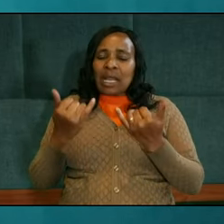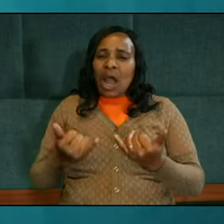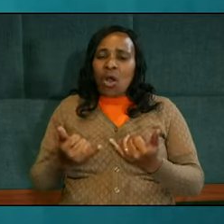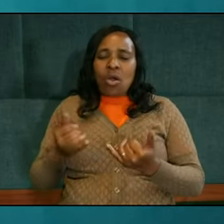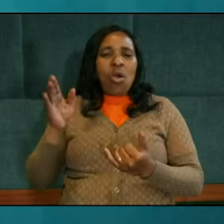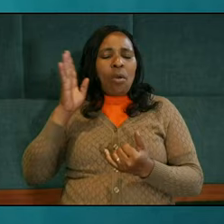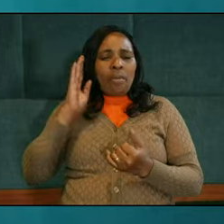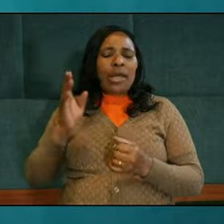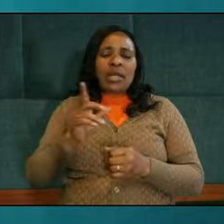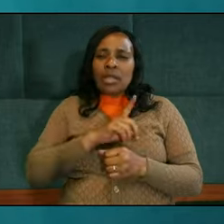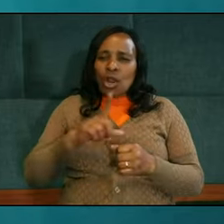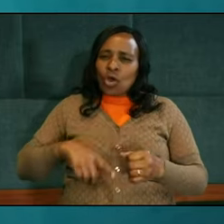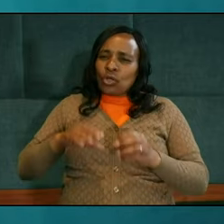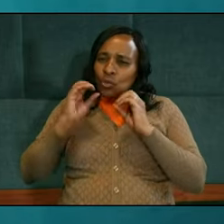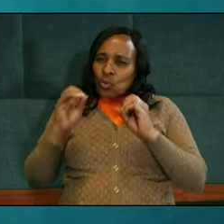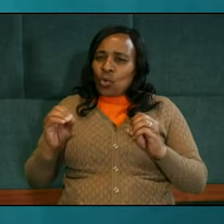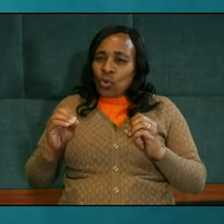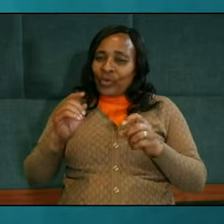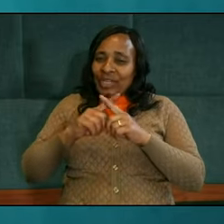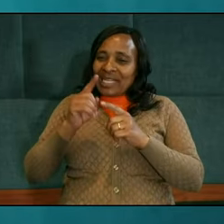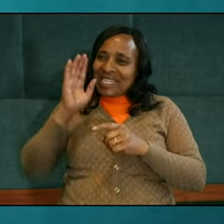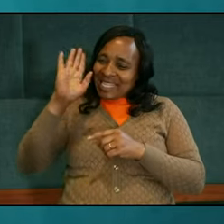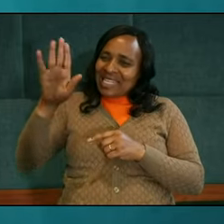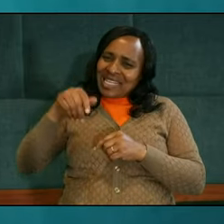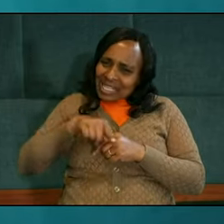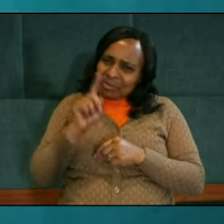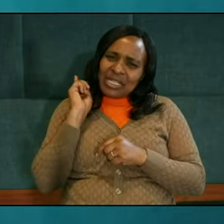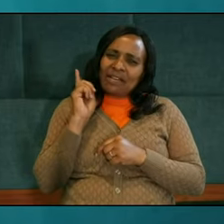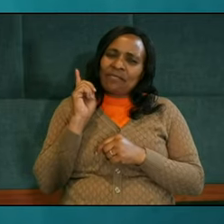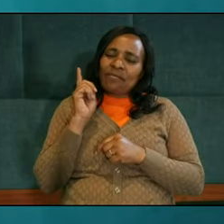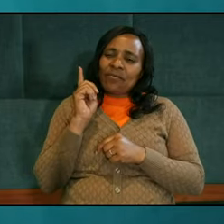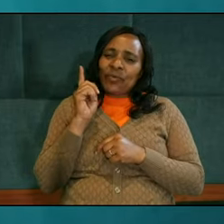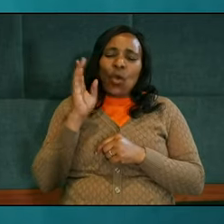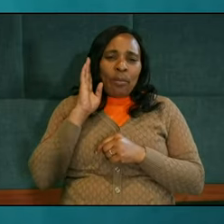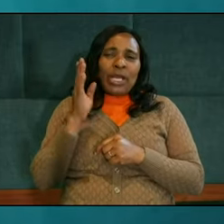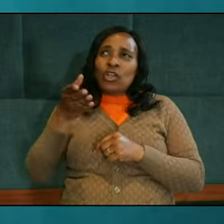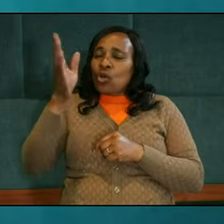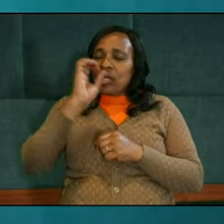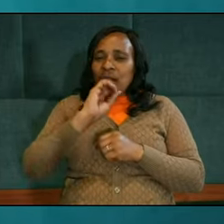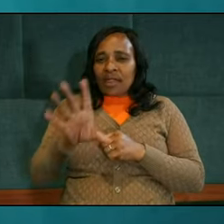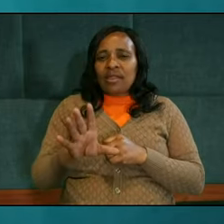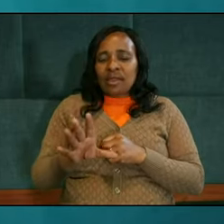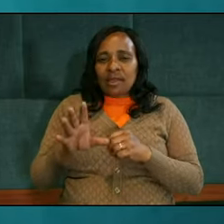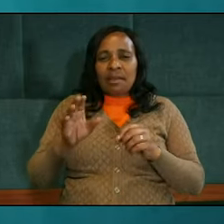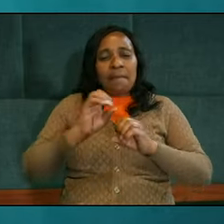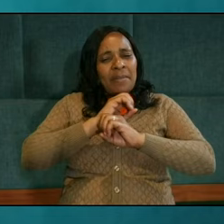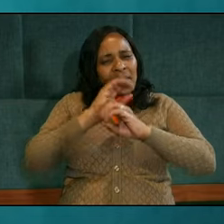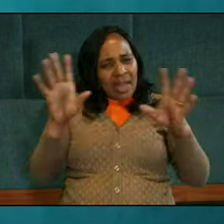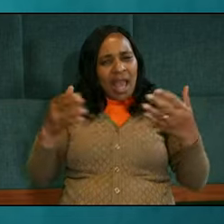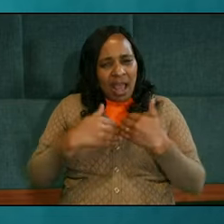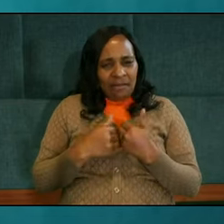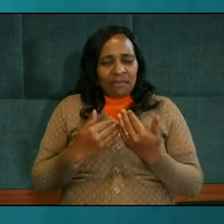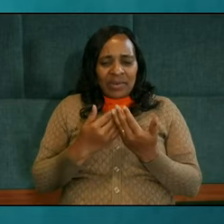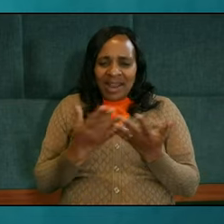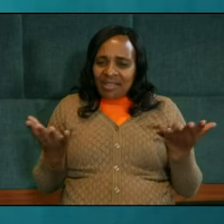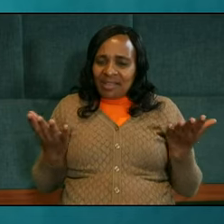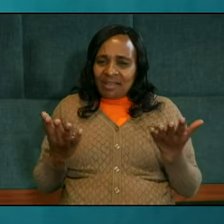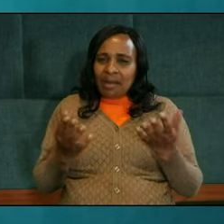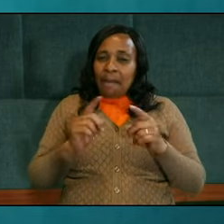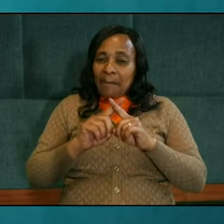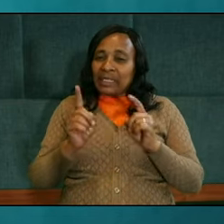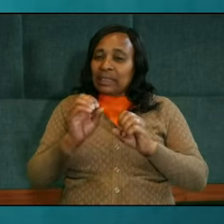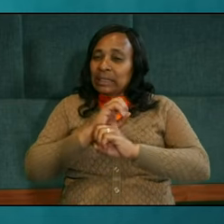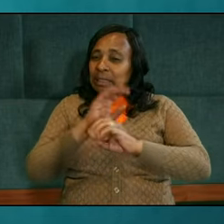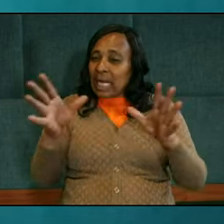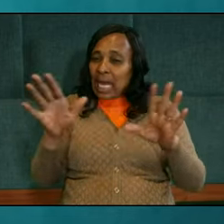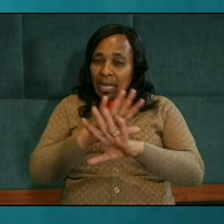Mm-hmm. And even in his disobedience, and it's quite clear that he did not kill everything. Mm-hmm. He did not destroy everything.